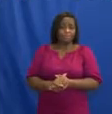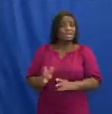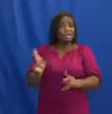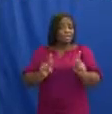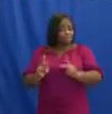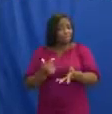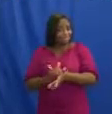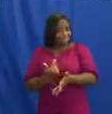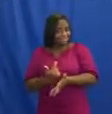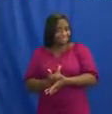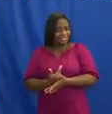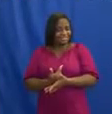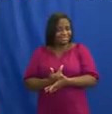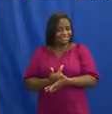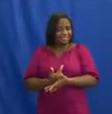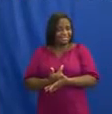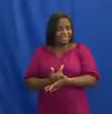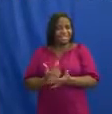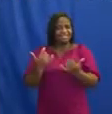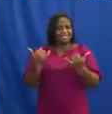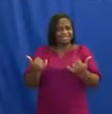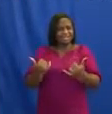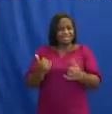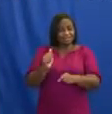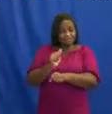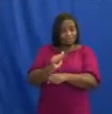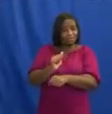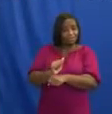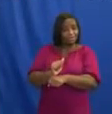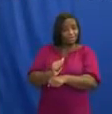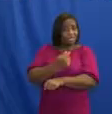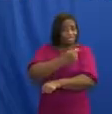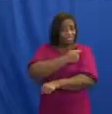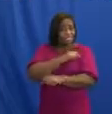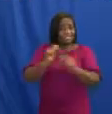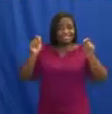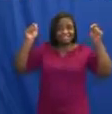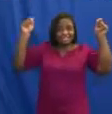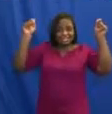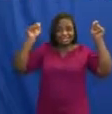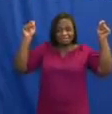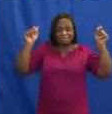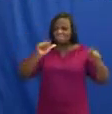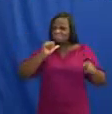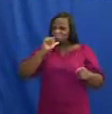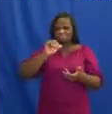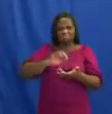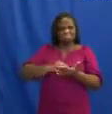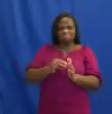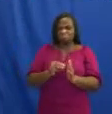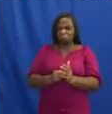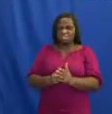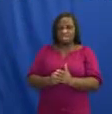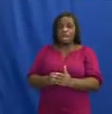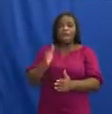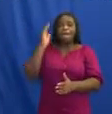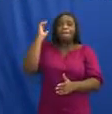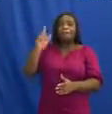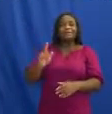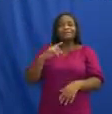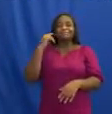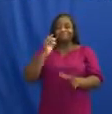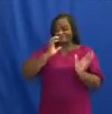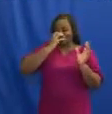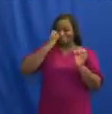Fellow Ghanaians, the rollout of the vaccination campaign does not mean we should let our guard